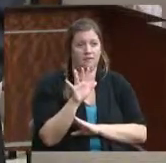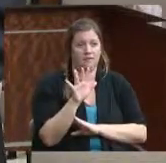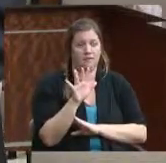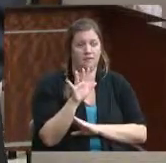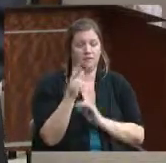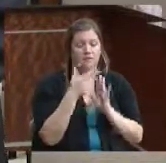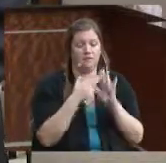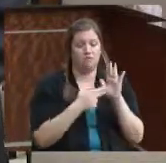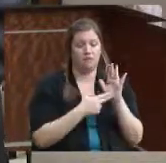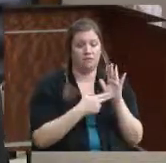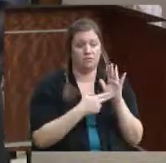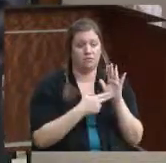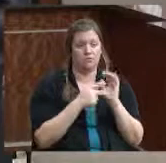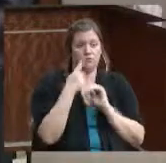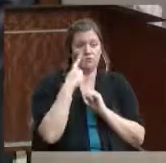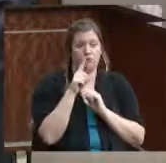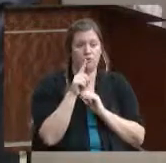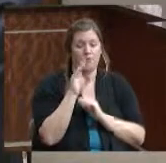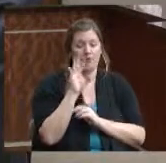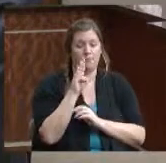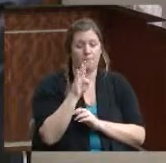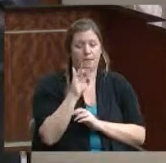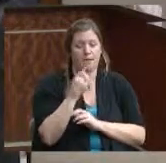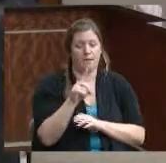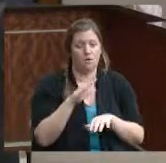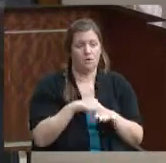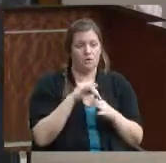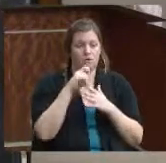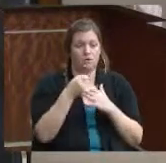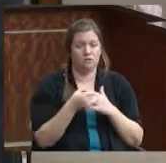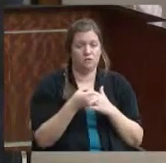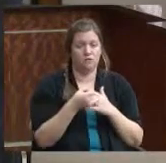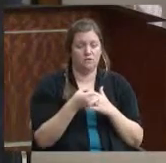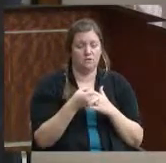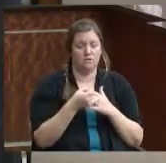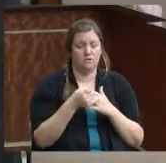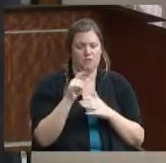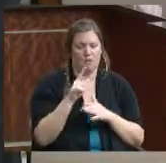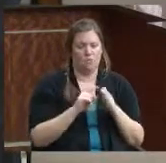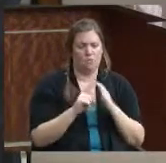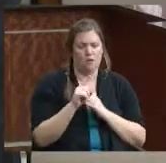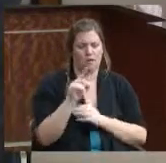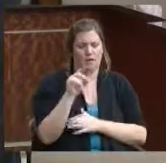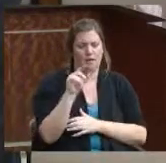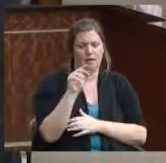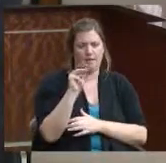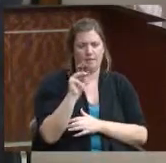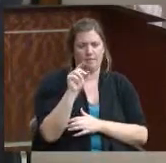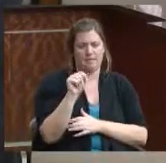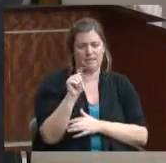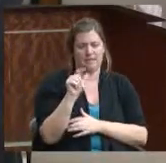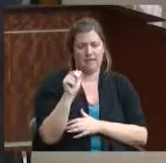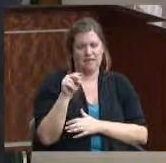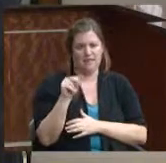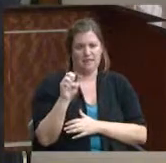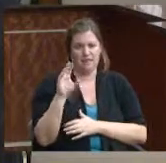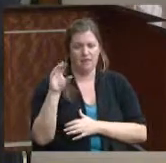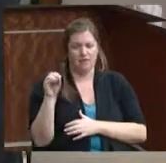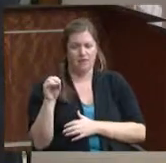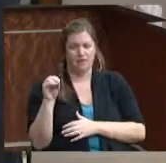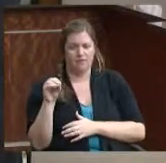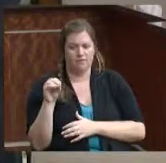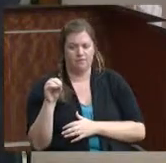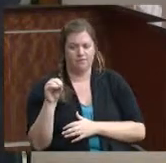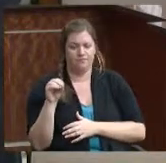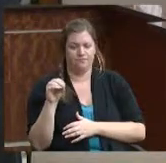five contractors that bid on this project. The low bid was MT Laney Company from